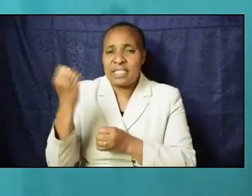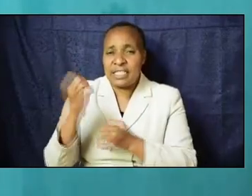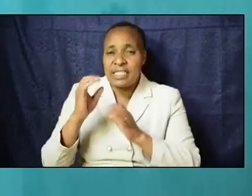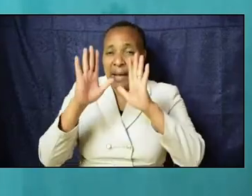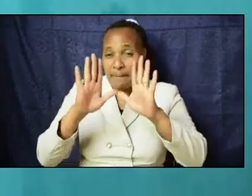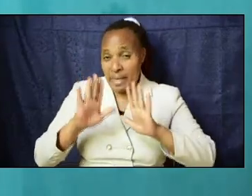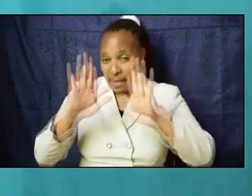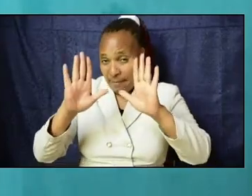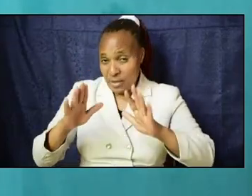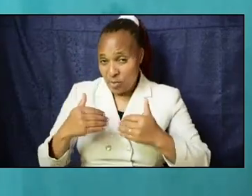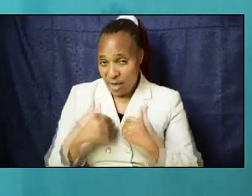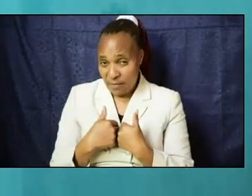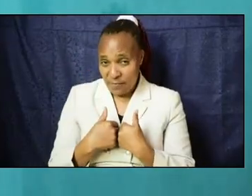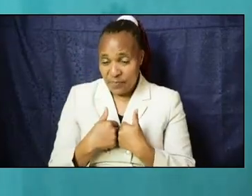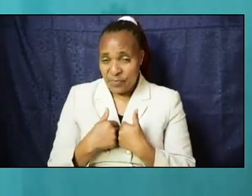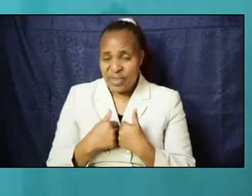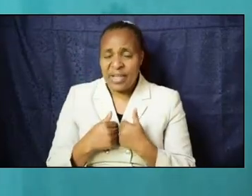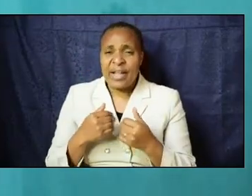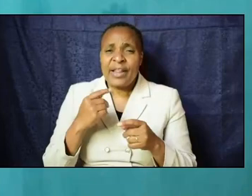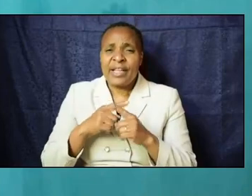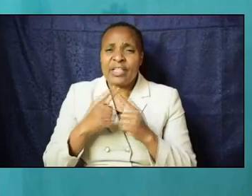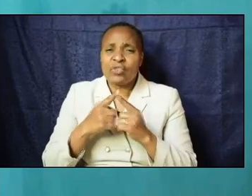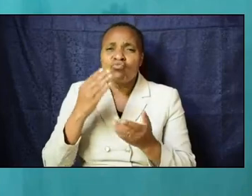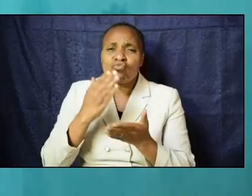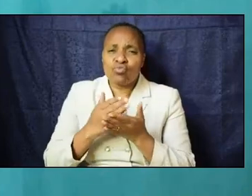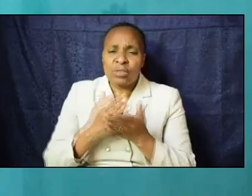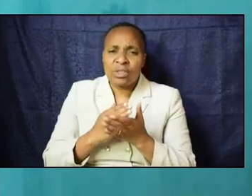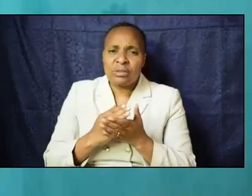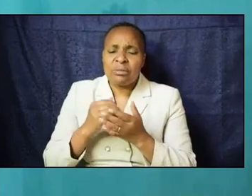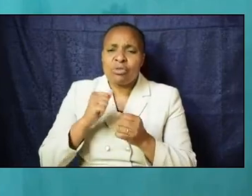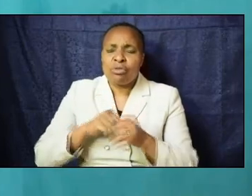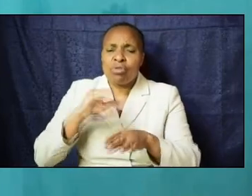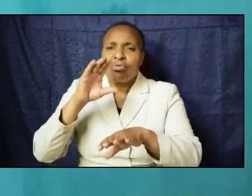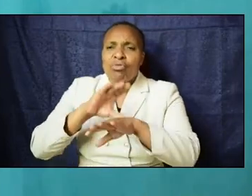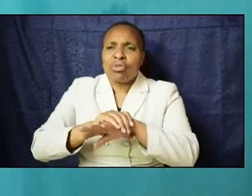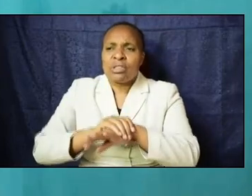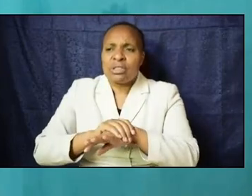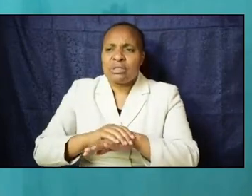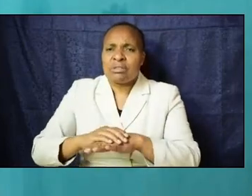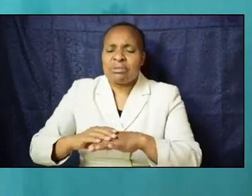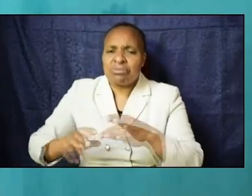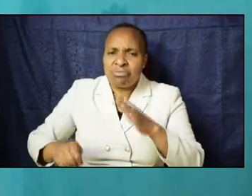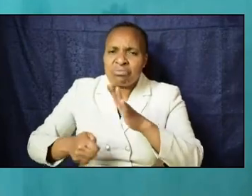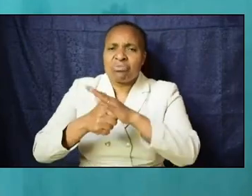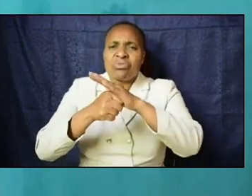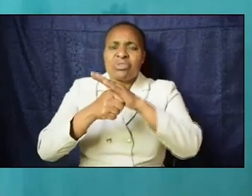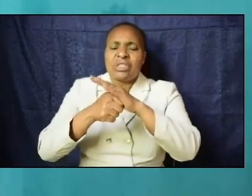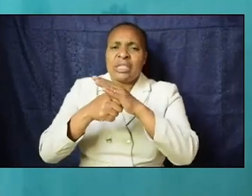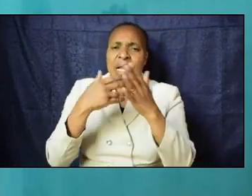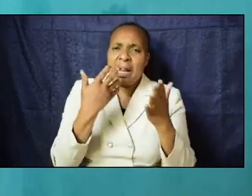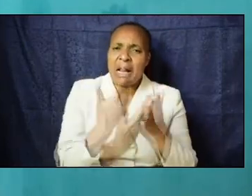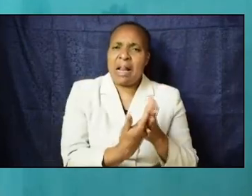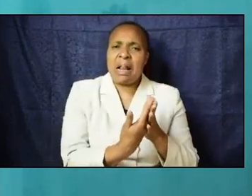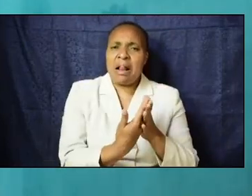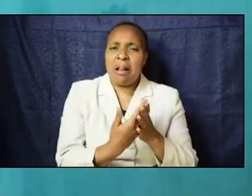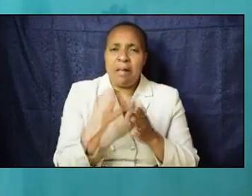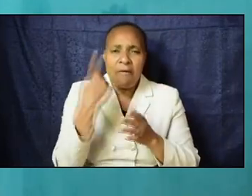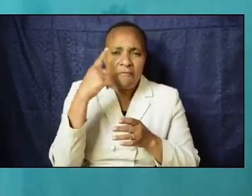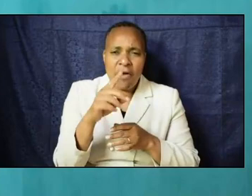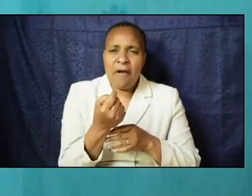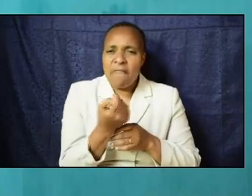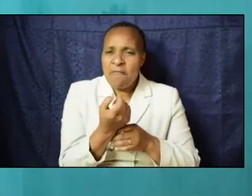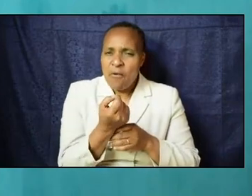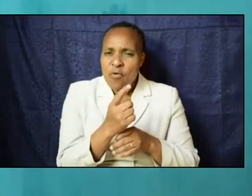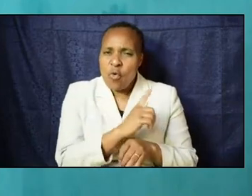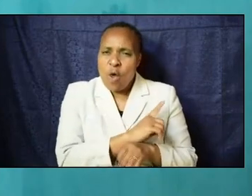had. And I actually ended up getting caught and I was locked up like in a cell for a few